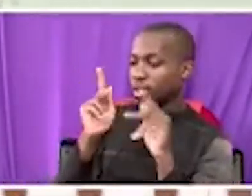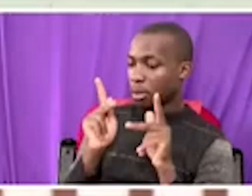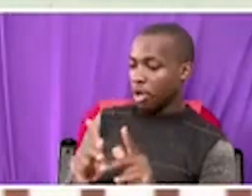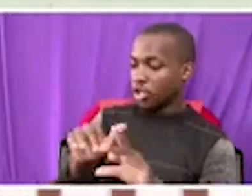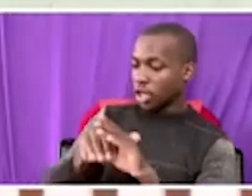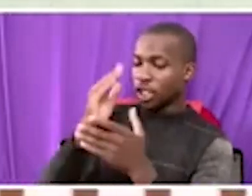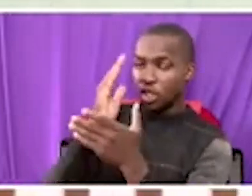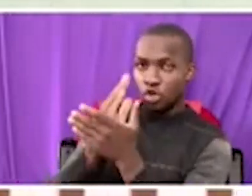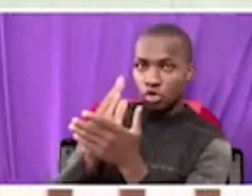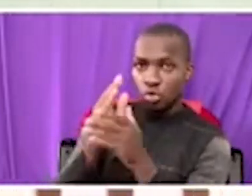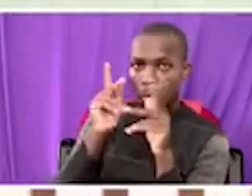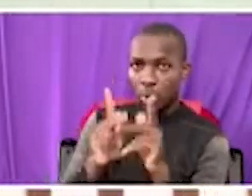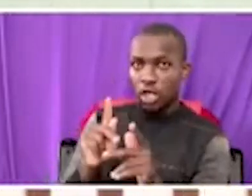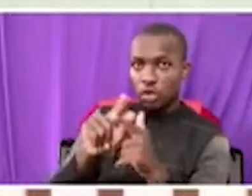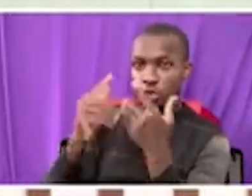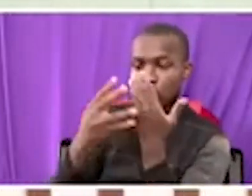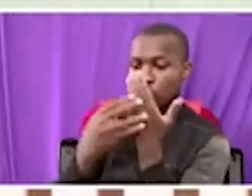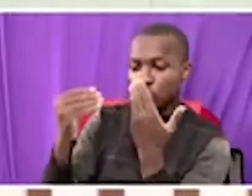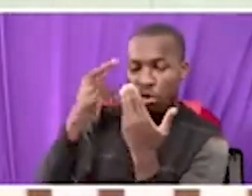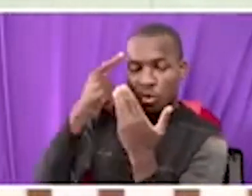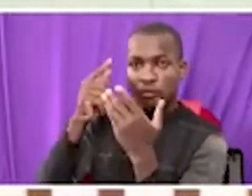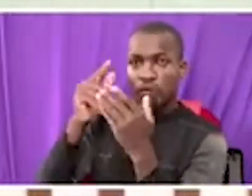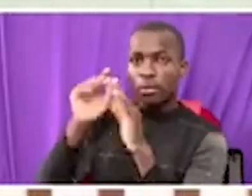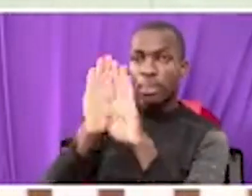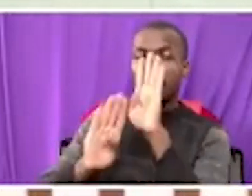actual personification of morality.